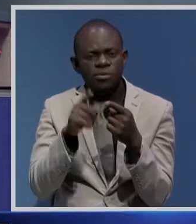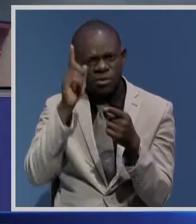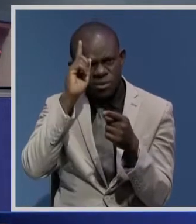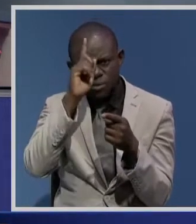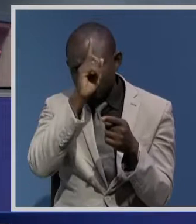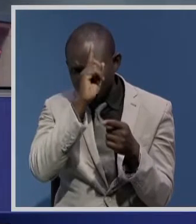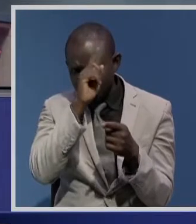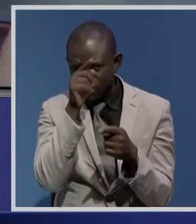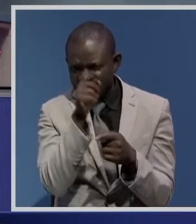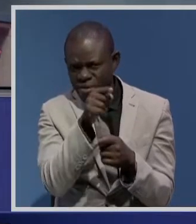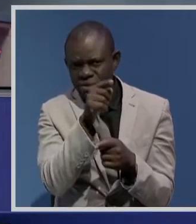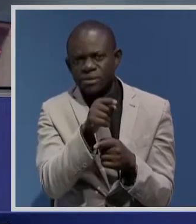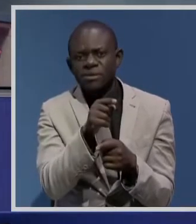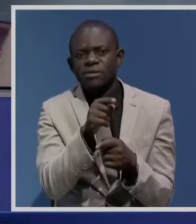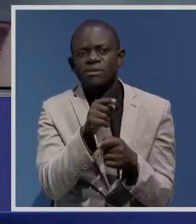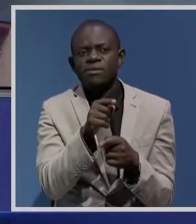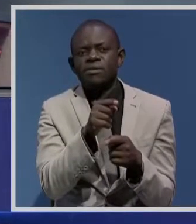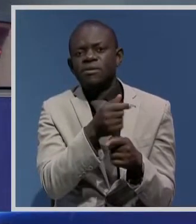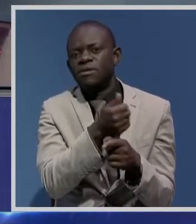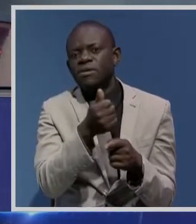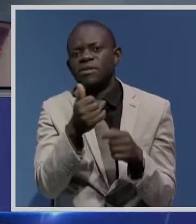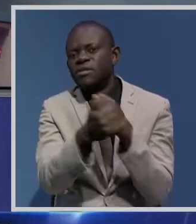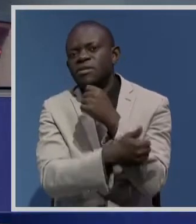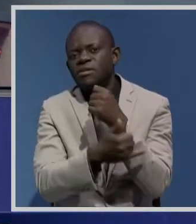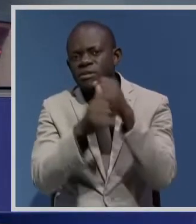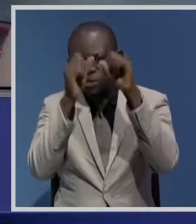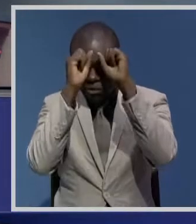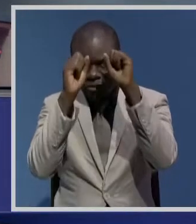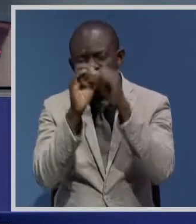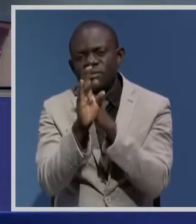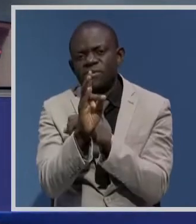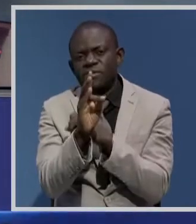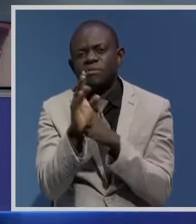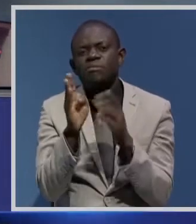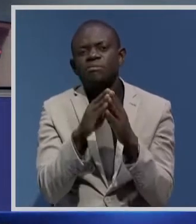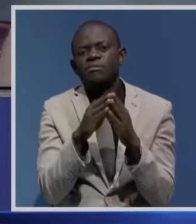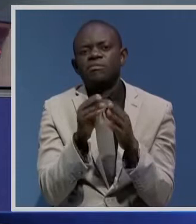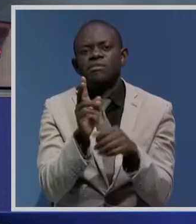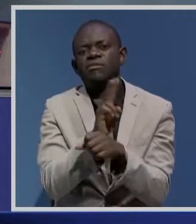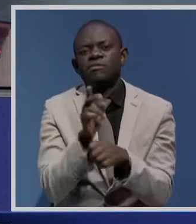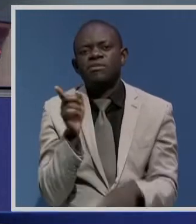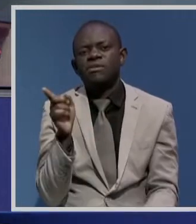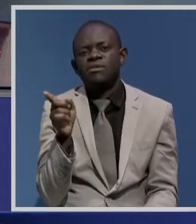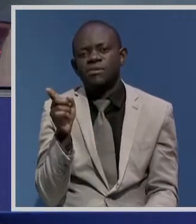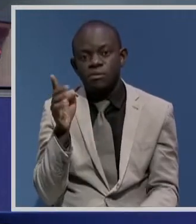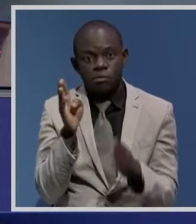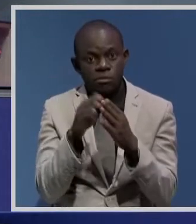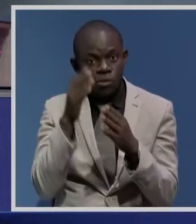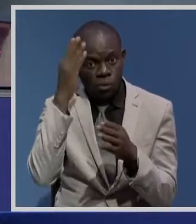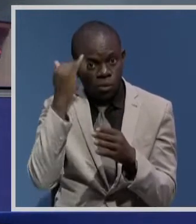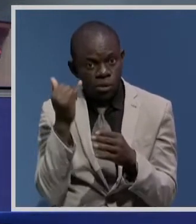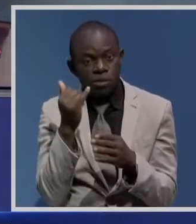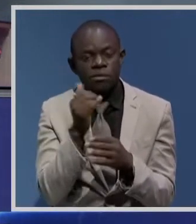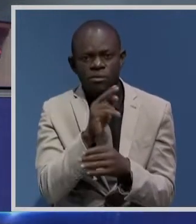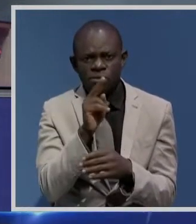DRC, was attended by 7 member states. The aim of the meeting was to strategize the review of the United